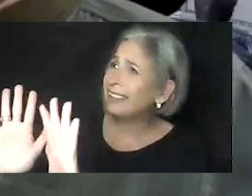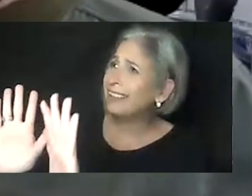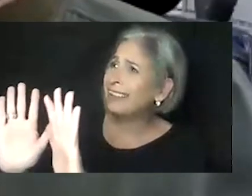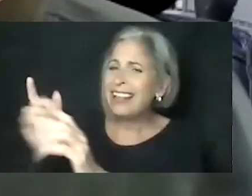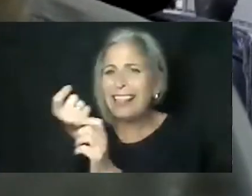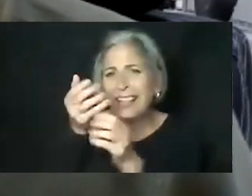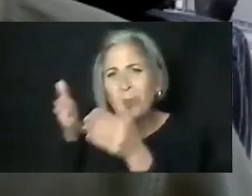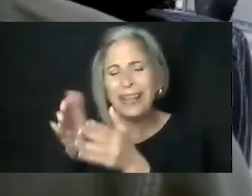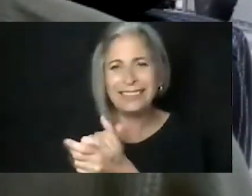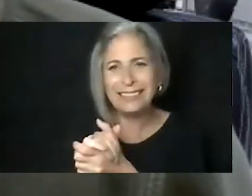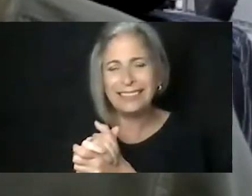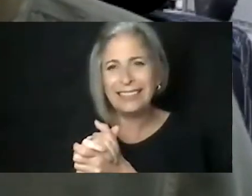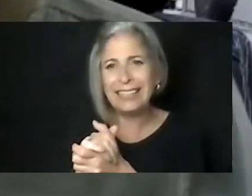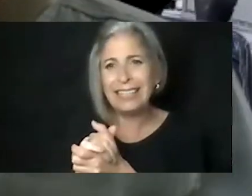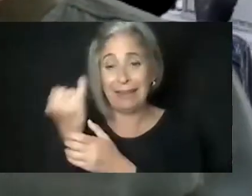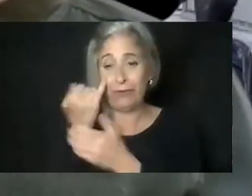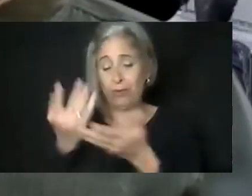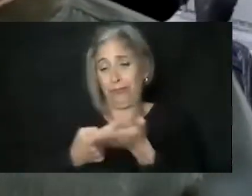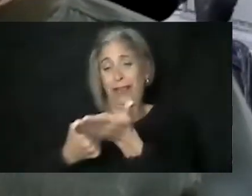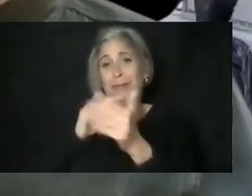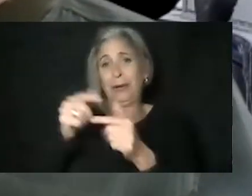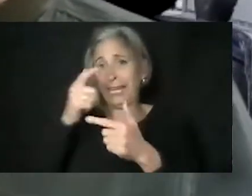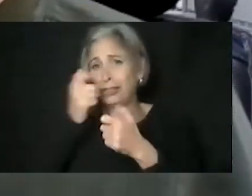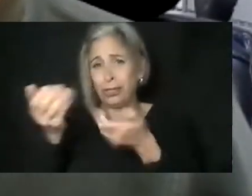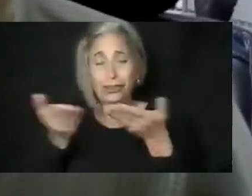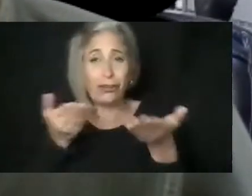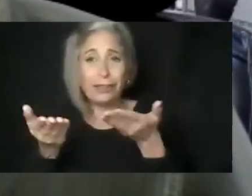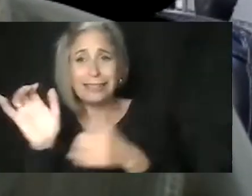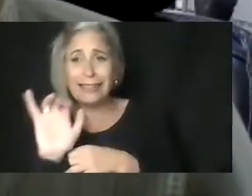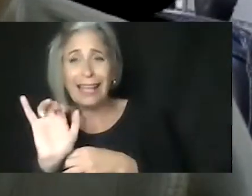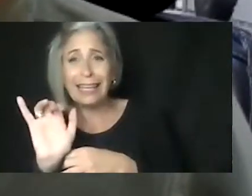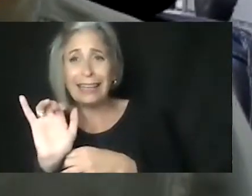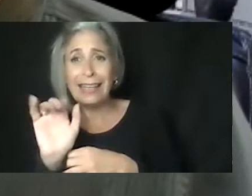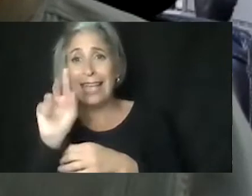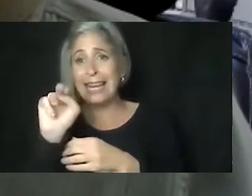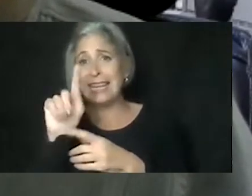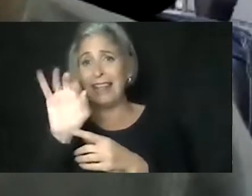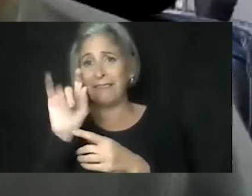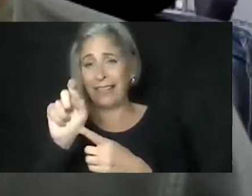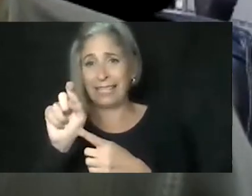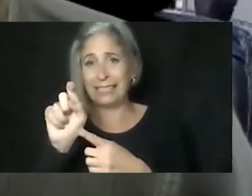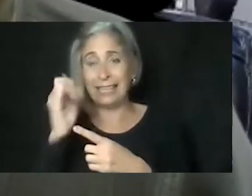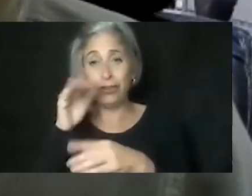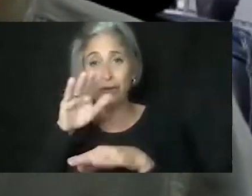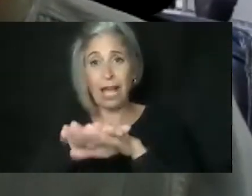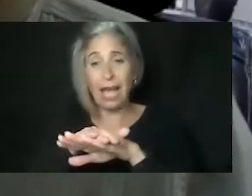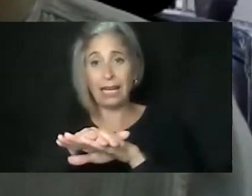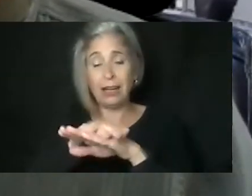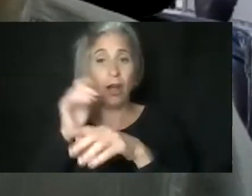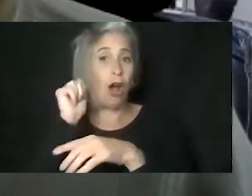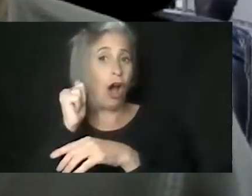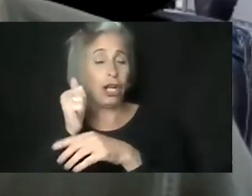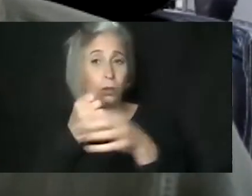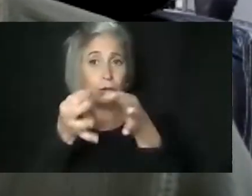ways. I mean, if we want to talk about an interesting service, for example, like Netflix, if you turn on audio description